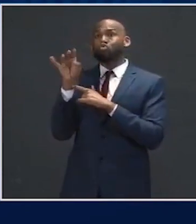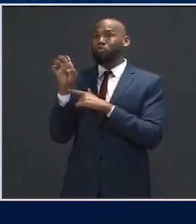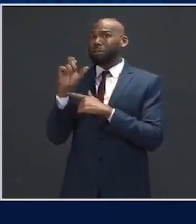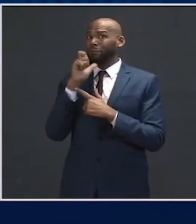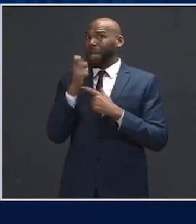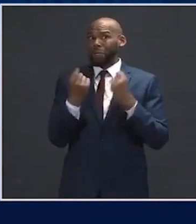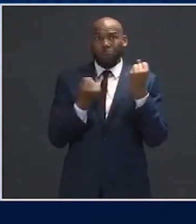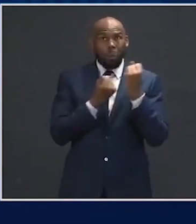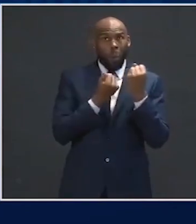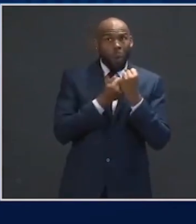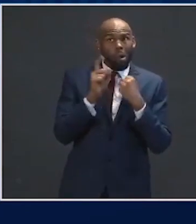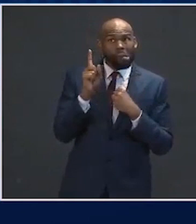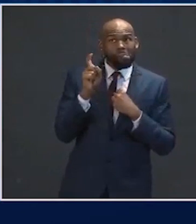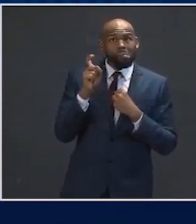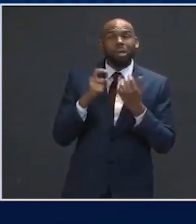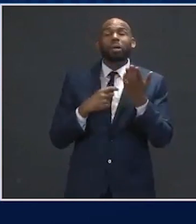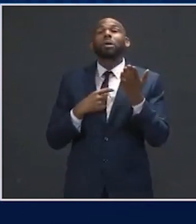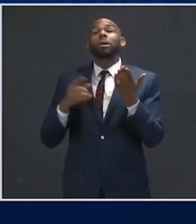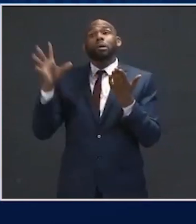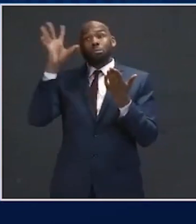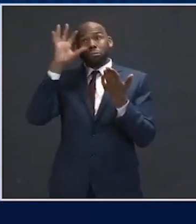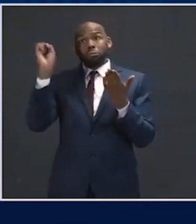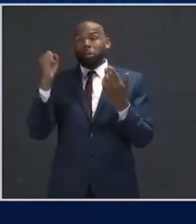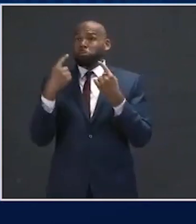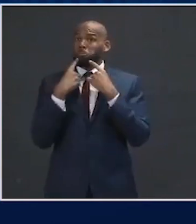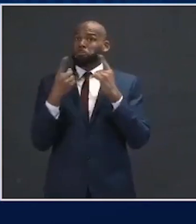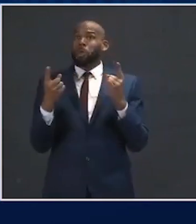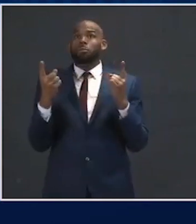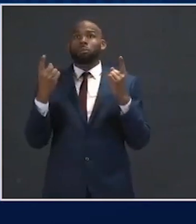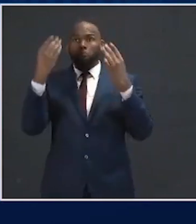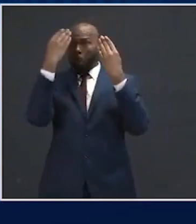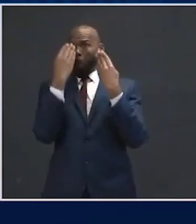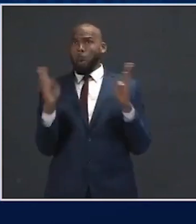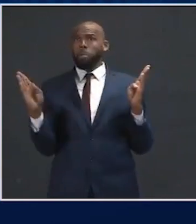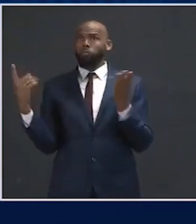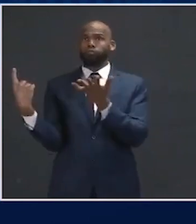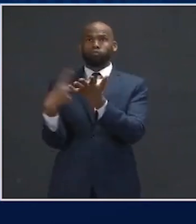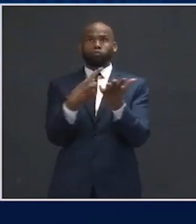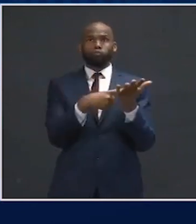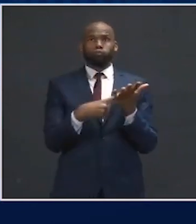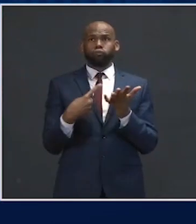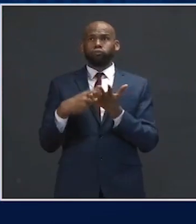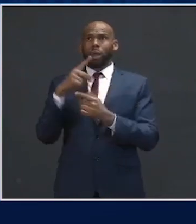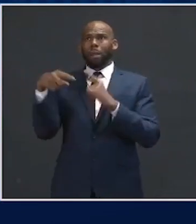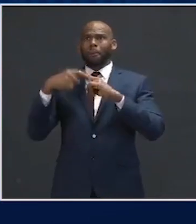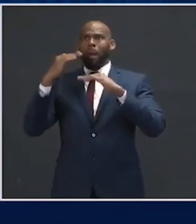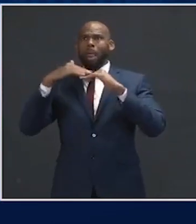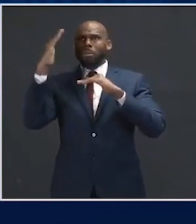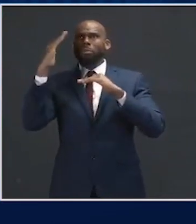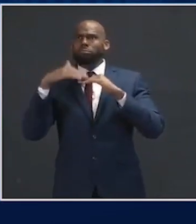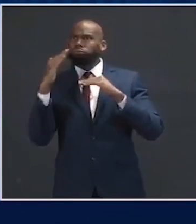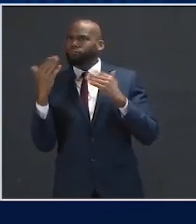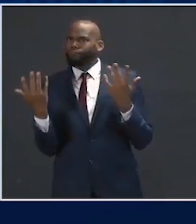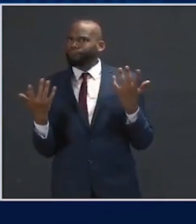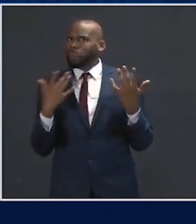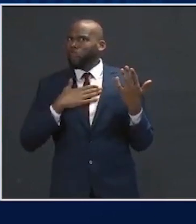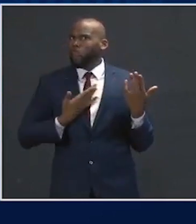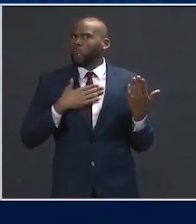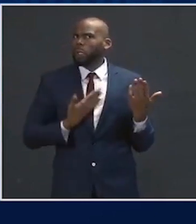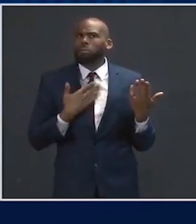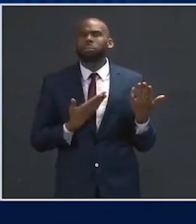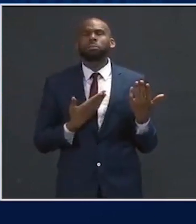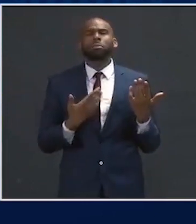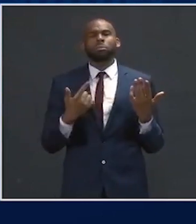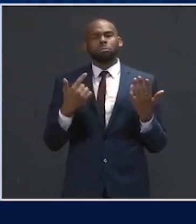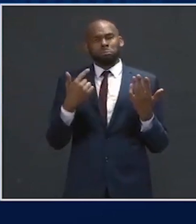conveyed from the beginning of this discussion that he's open to having a discussion about the thresholds. He has been firm in his resolve